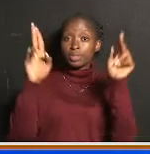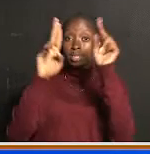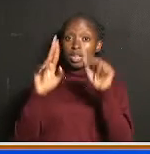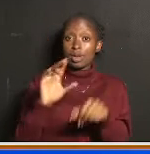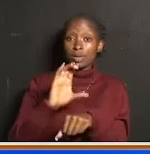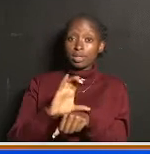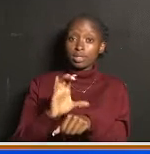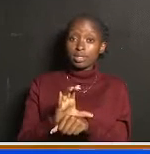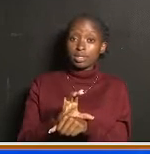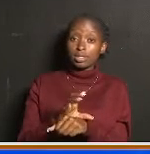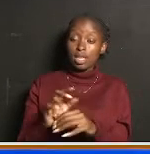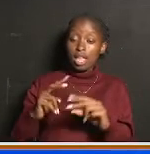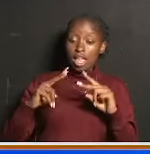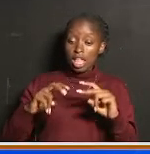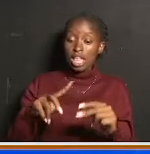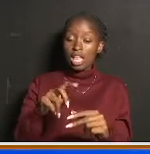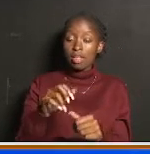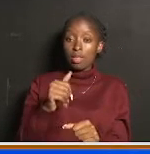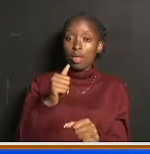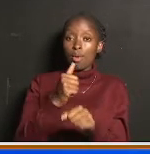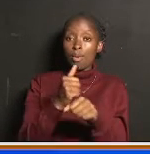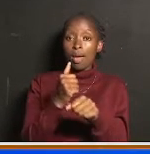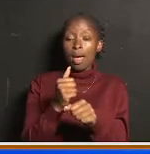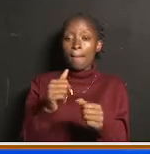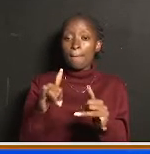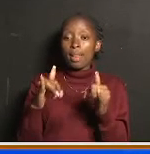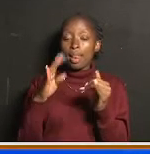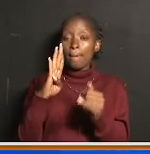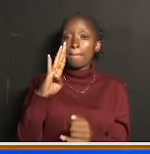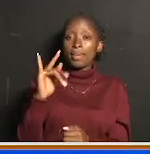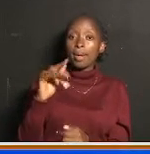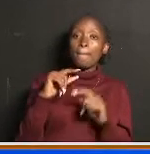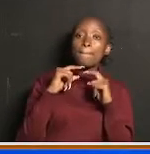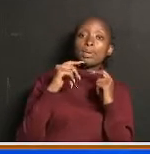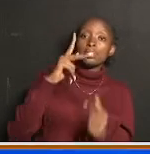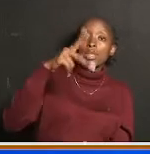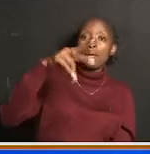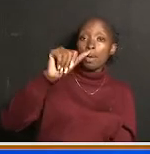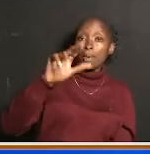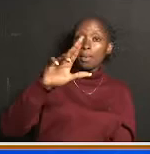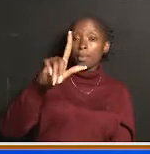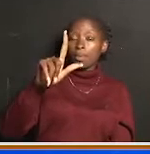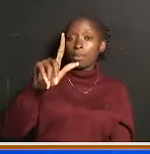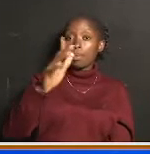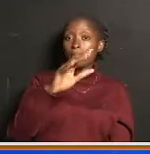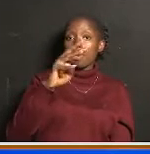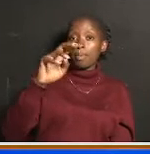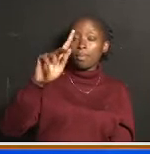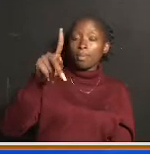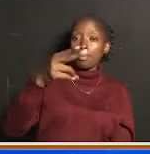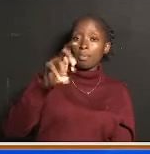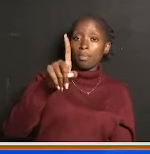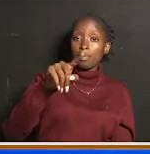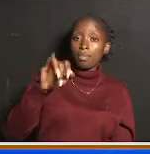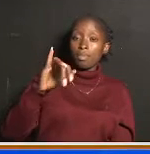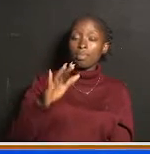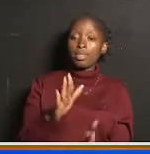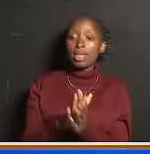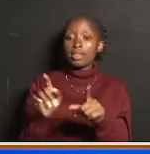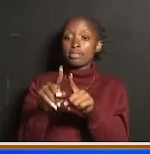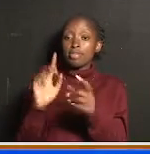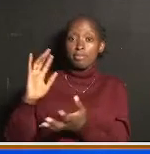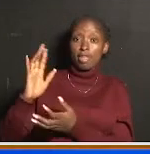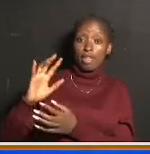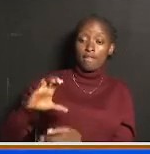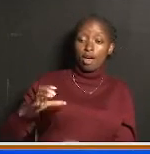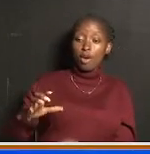role played by controversial Pastor Paul McKenzie, his pastoral team, and the Kilifi County Security Team,